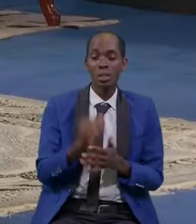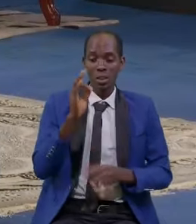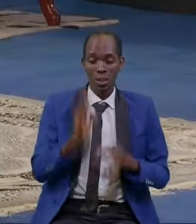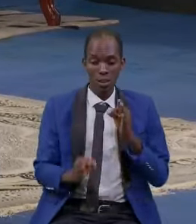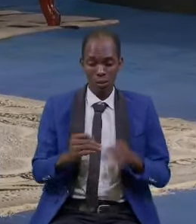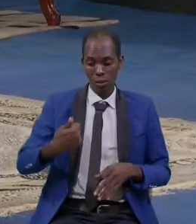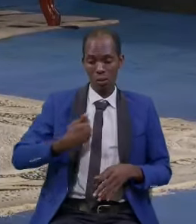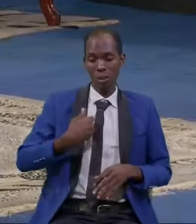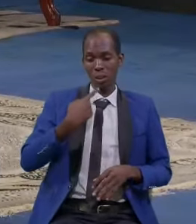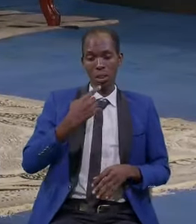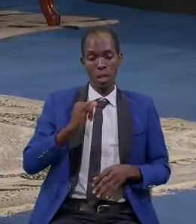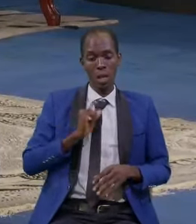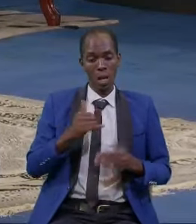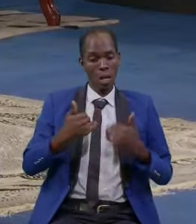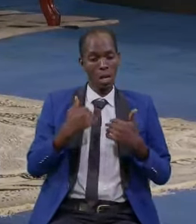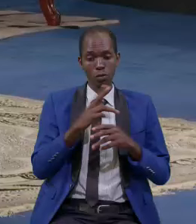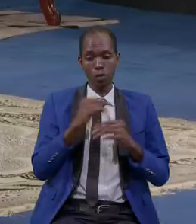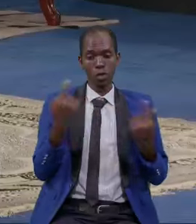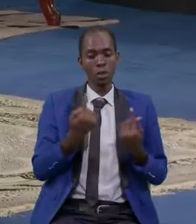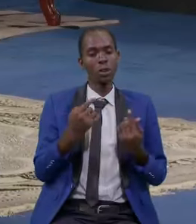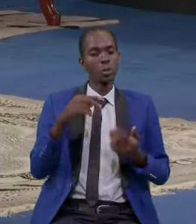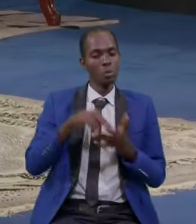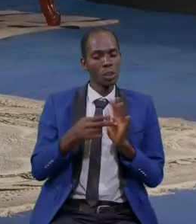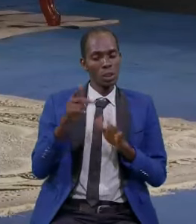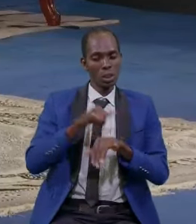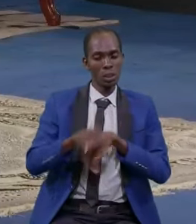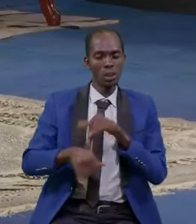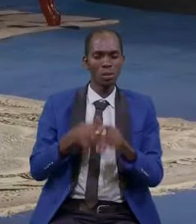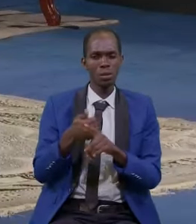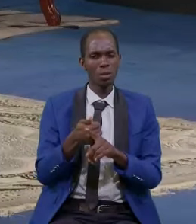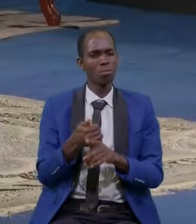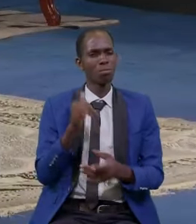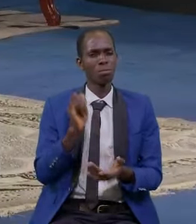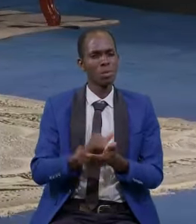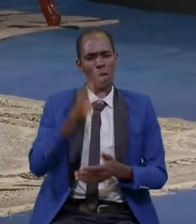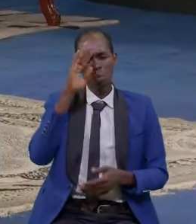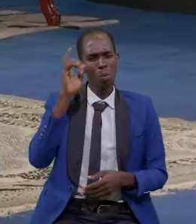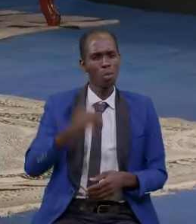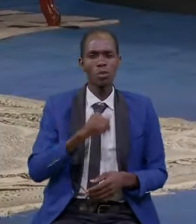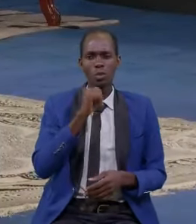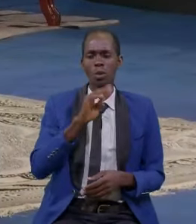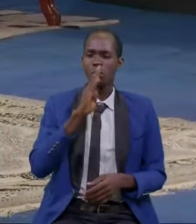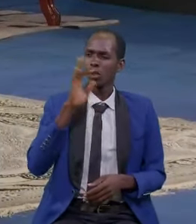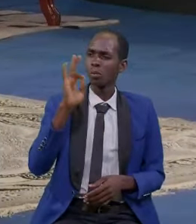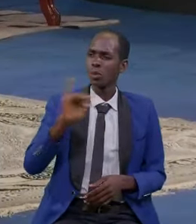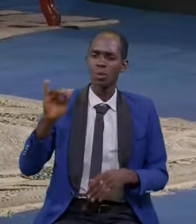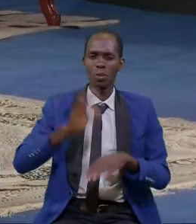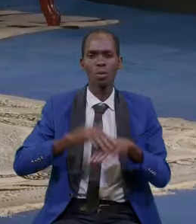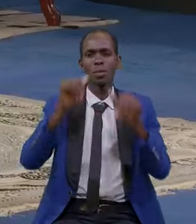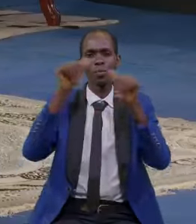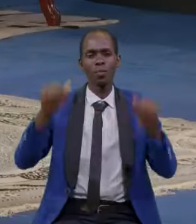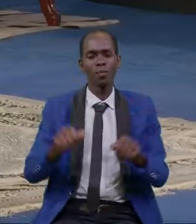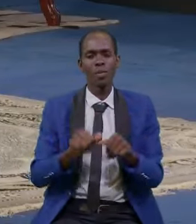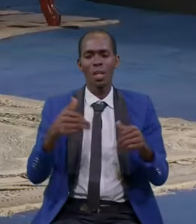he deceives himself. That man should not be on the pulpit. He contradicts everything